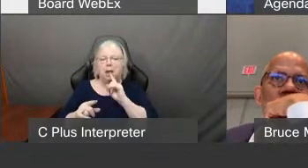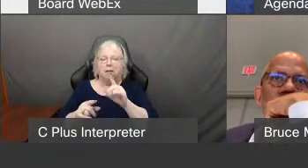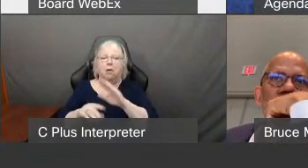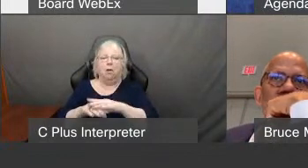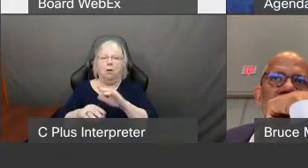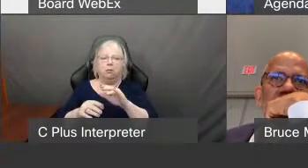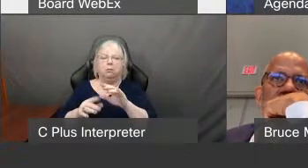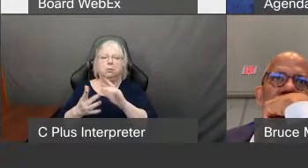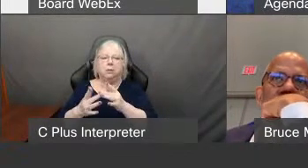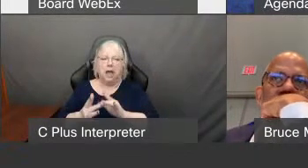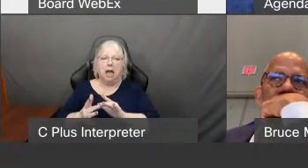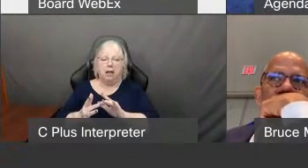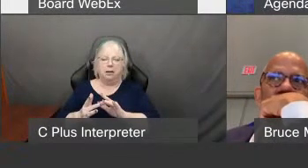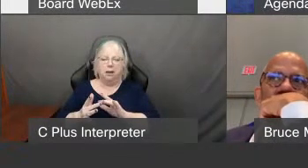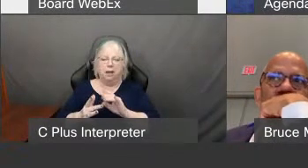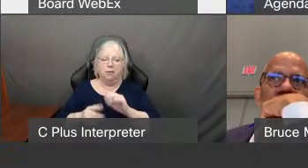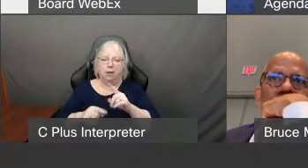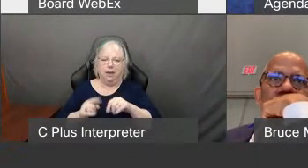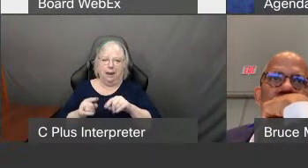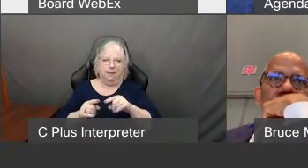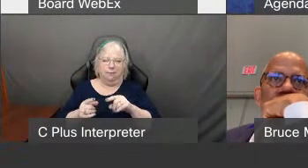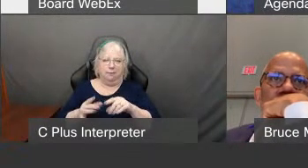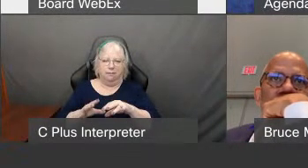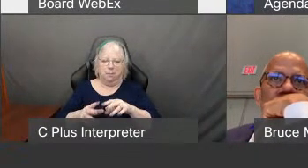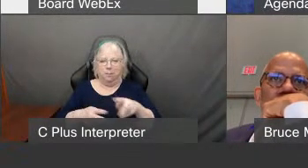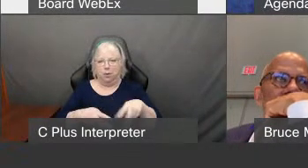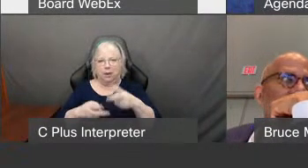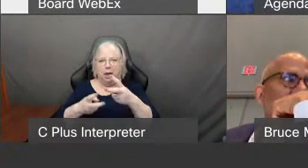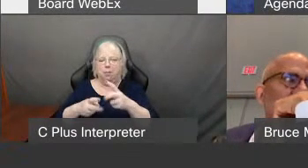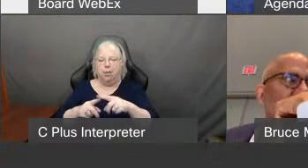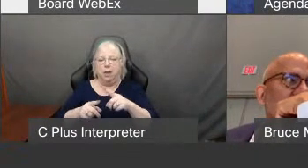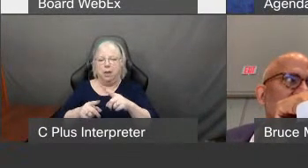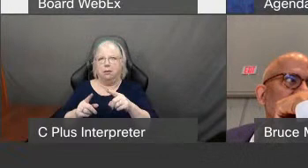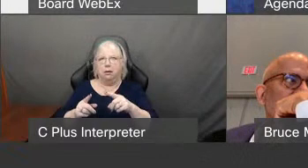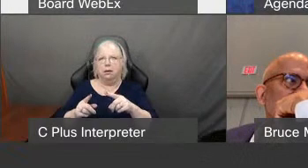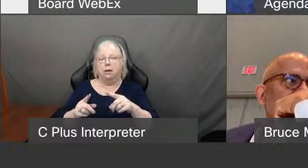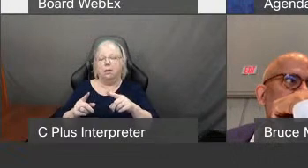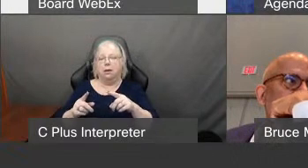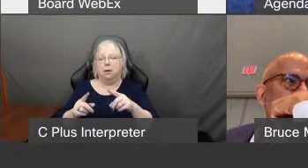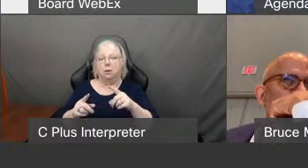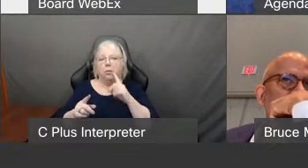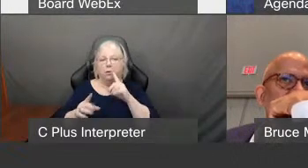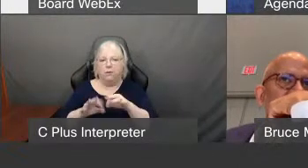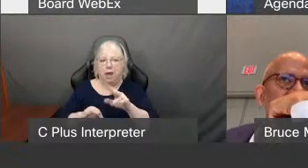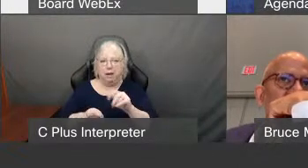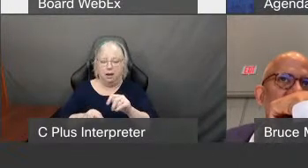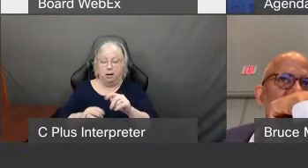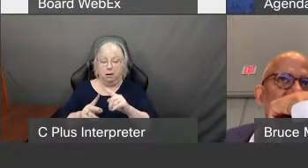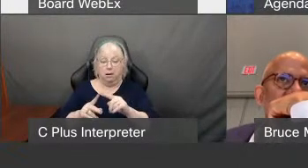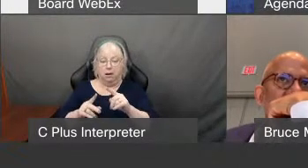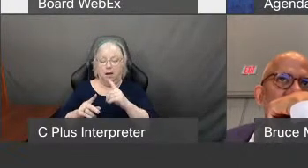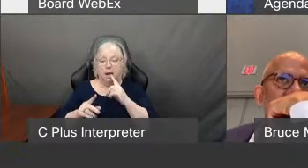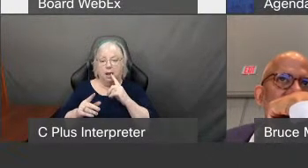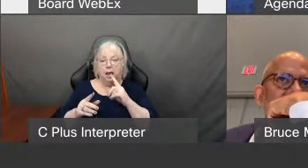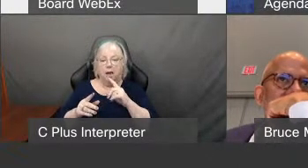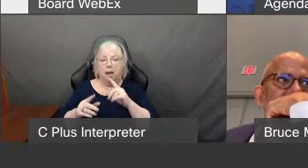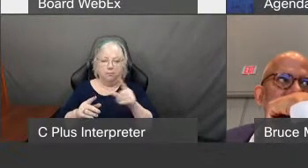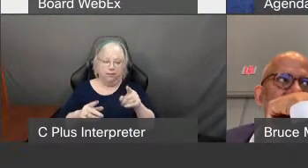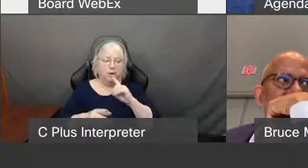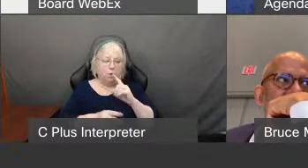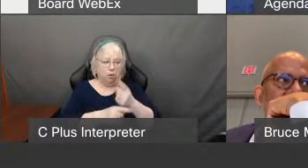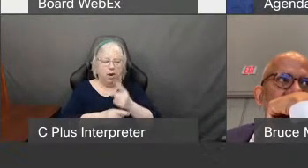can't, we'll figure it out. But long story short, what it has outlined is, as you are correct,